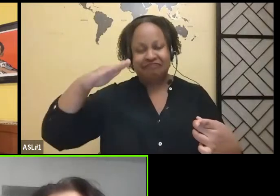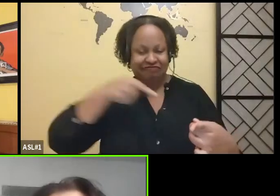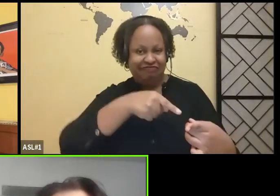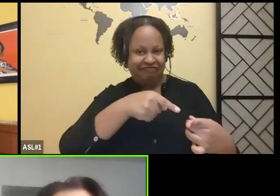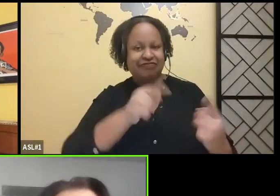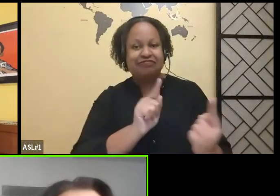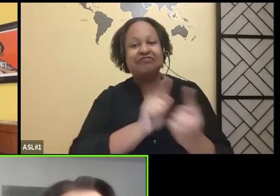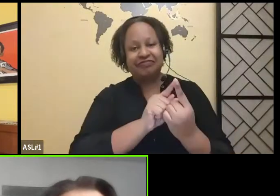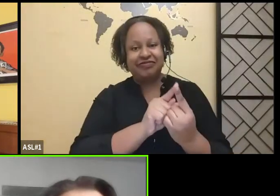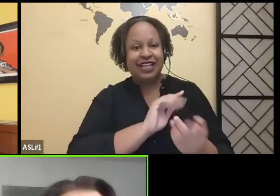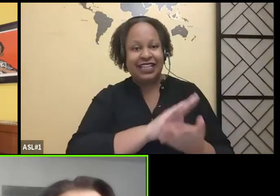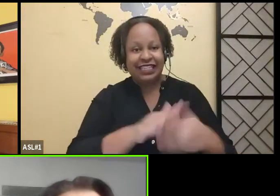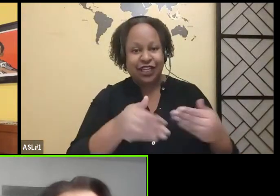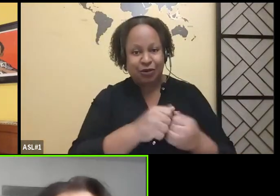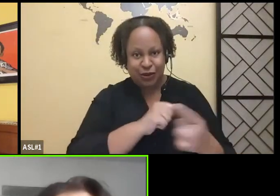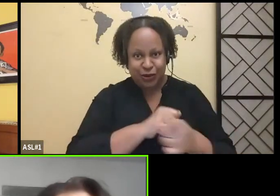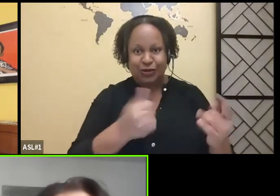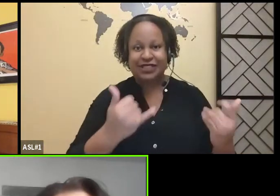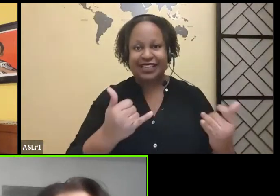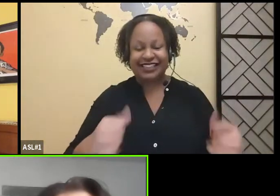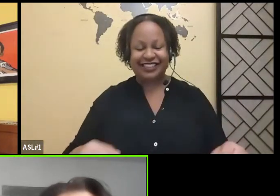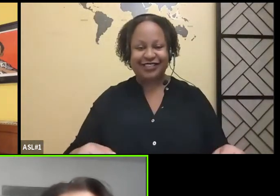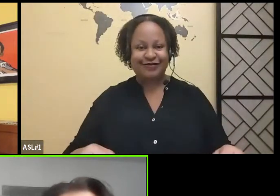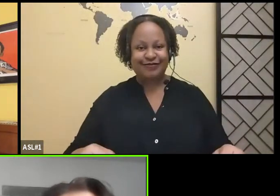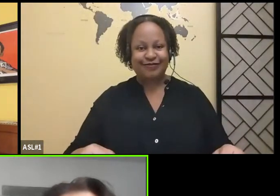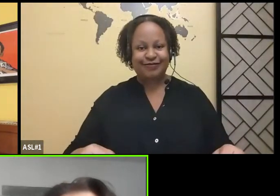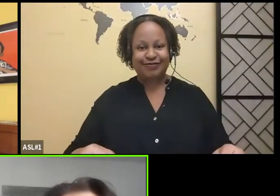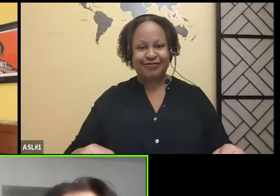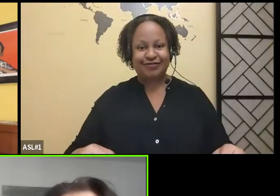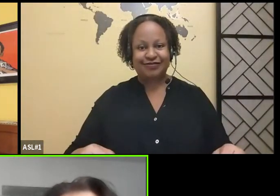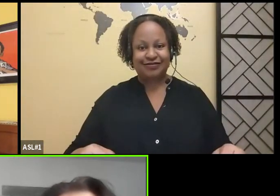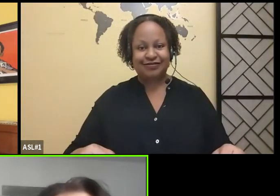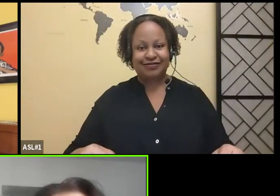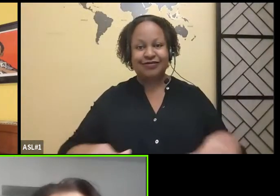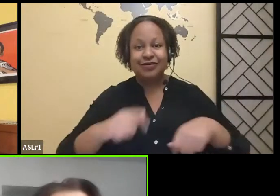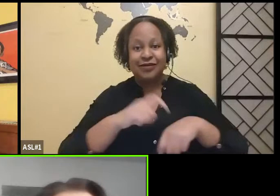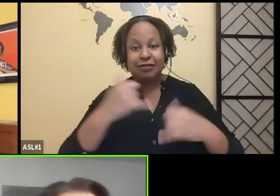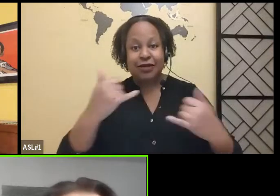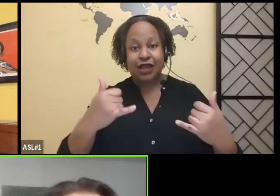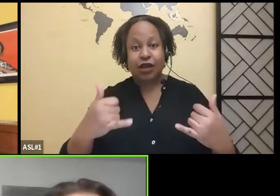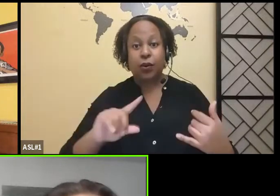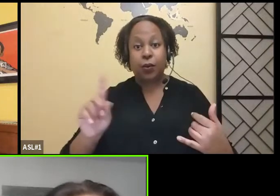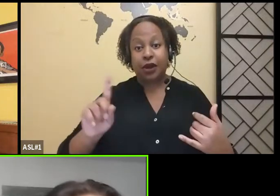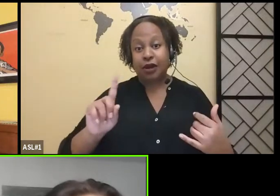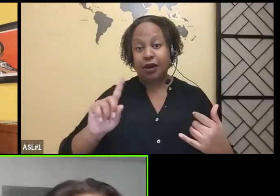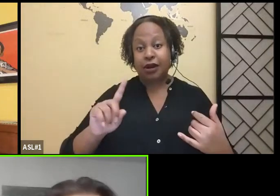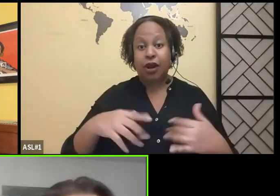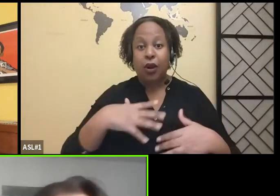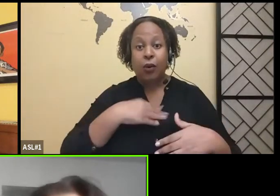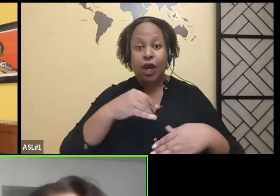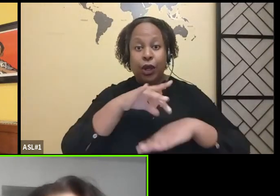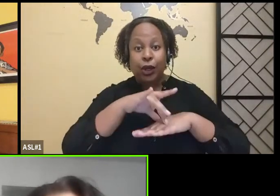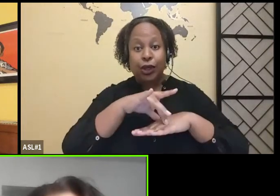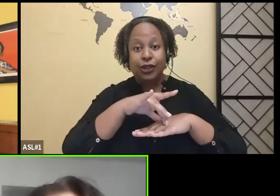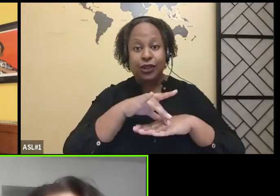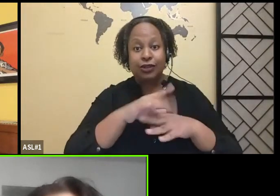here with you today. In this time, I'm here on the White Earth Reservation in northern Minnesota,